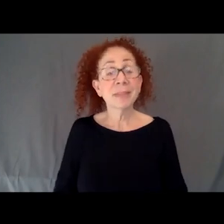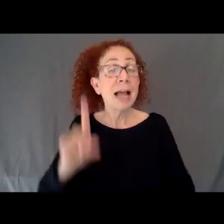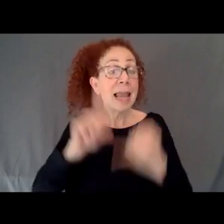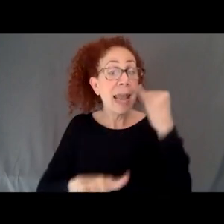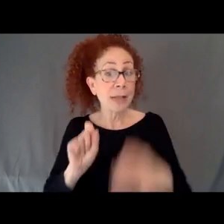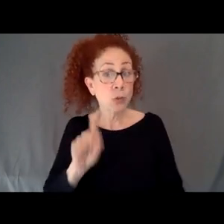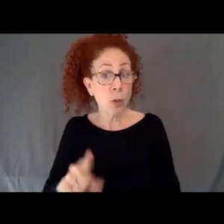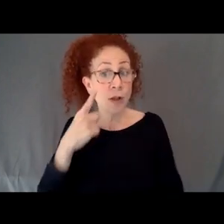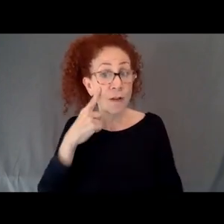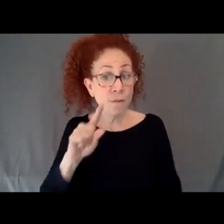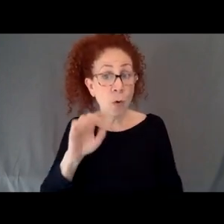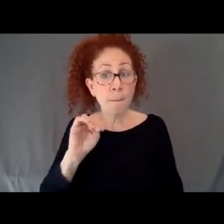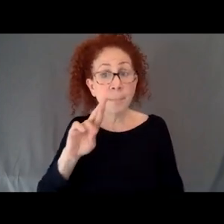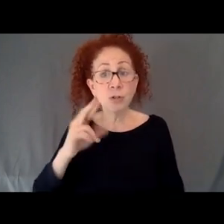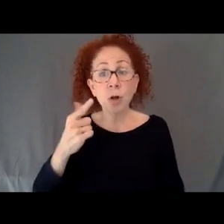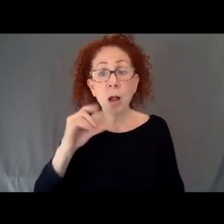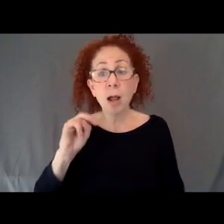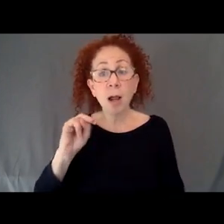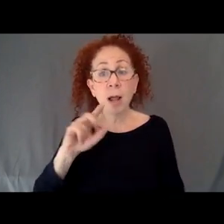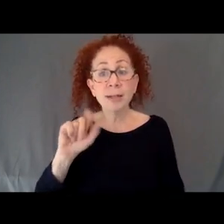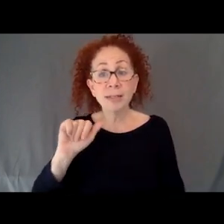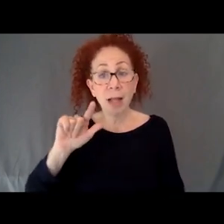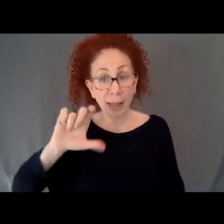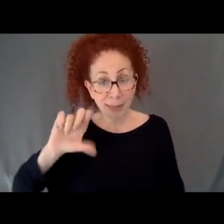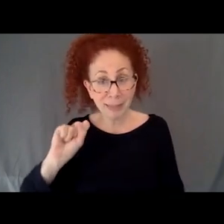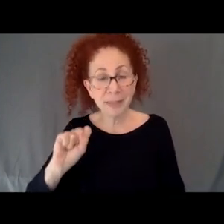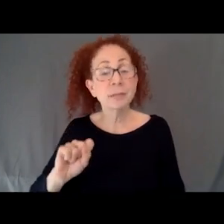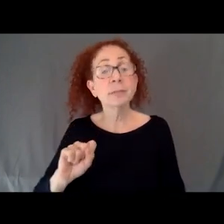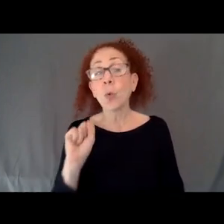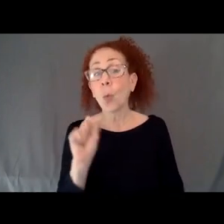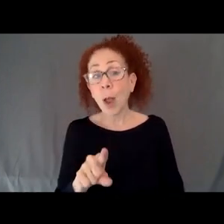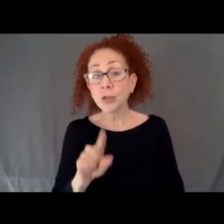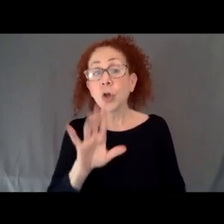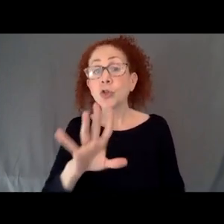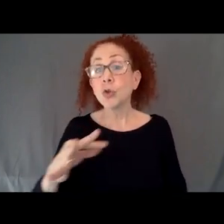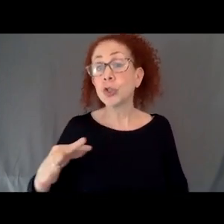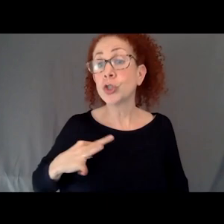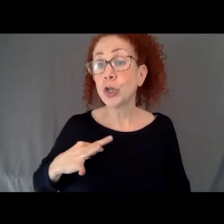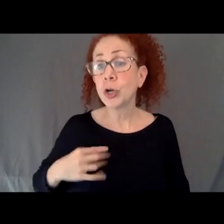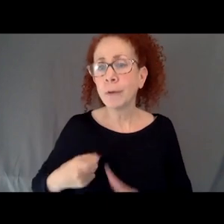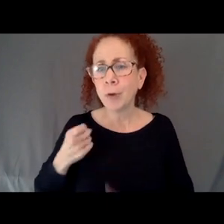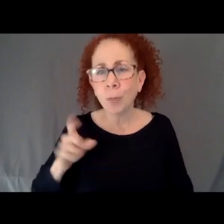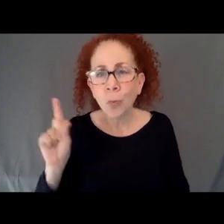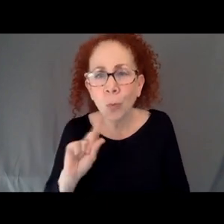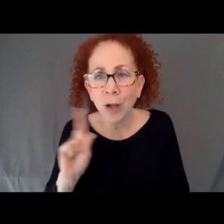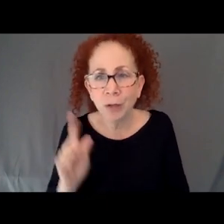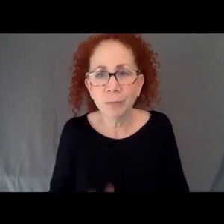last question is for Mr. Gonzalez. And the question is, where did you get your shirt?